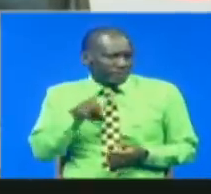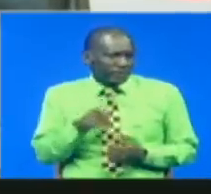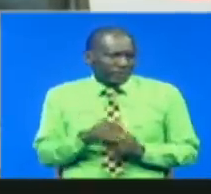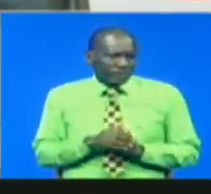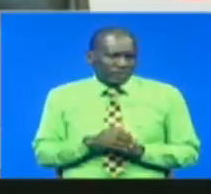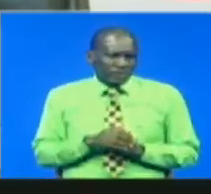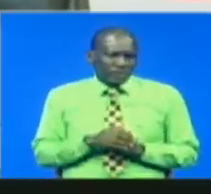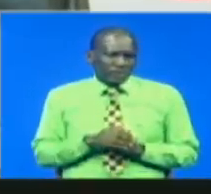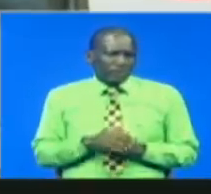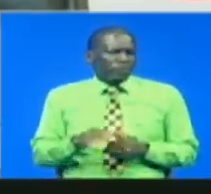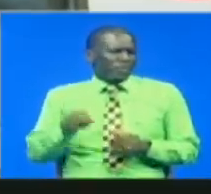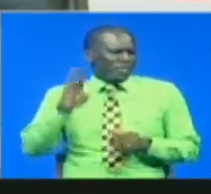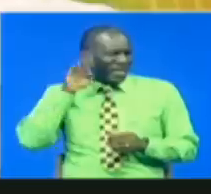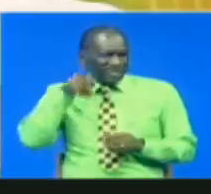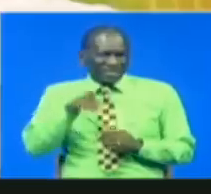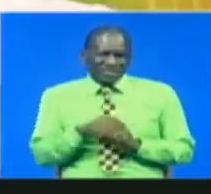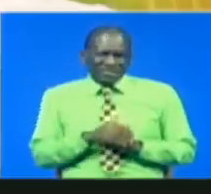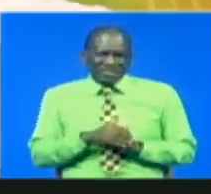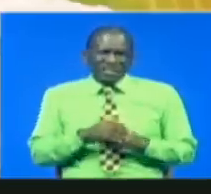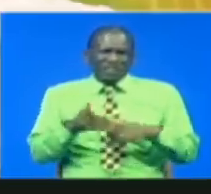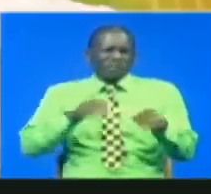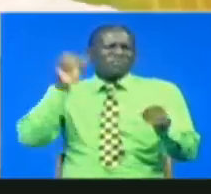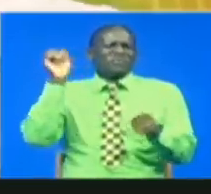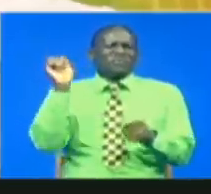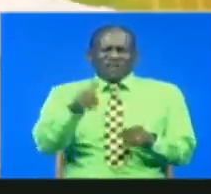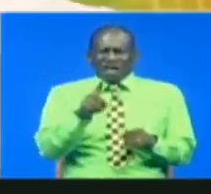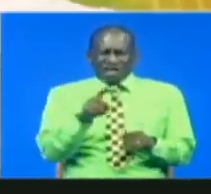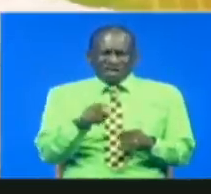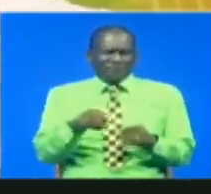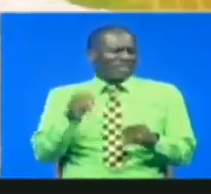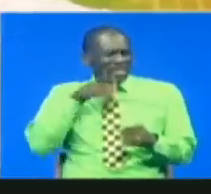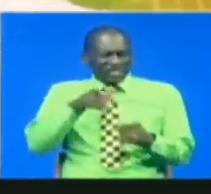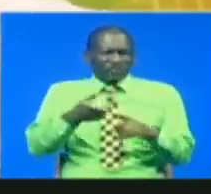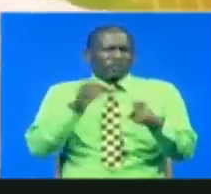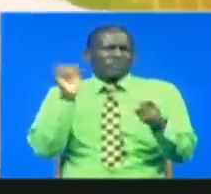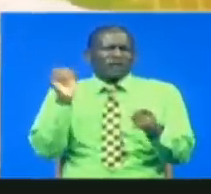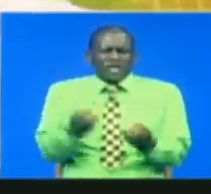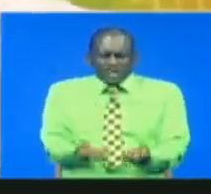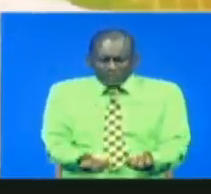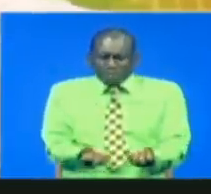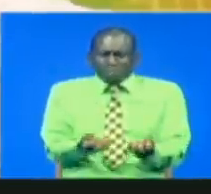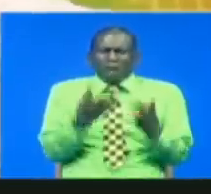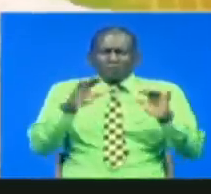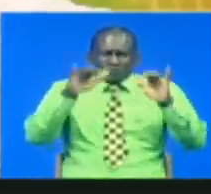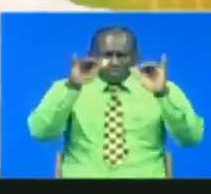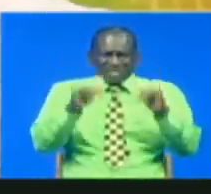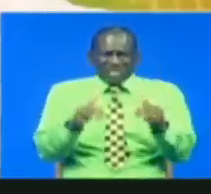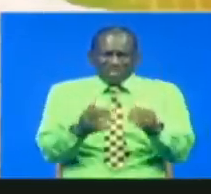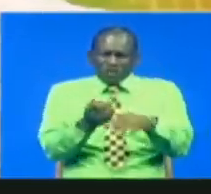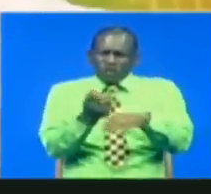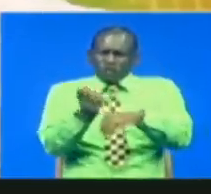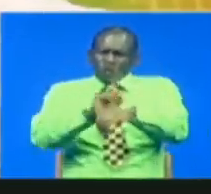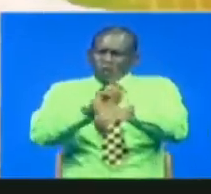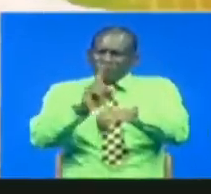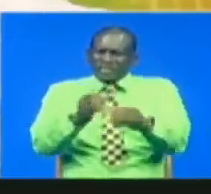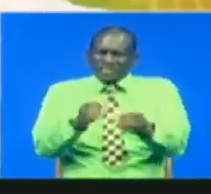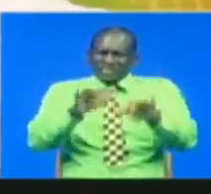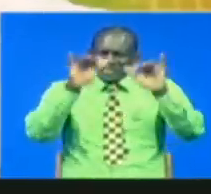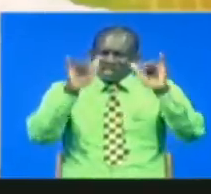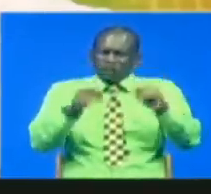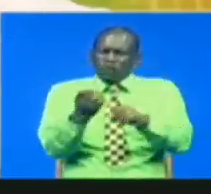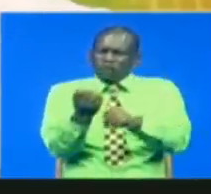We could hear it from a distance, you know, it's a blast that lasted, I think, a few minutes, you